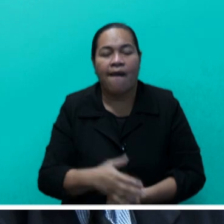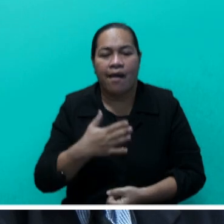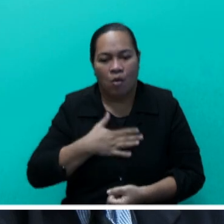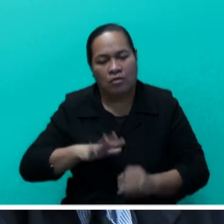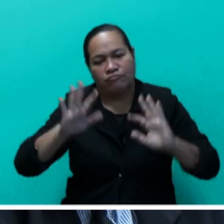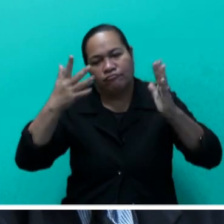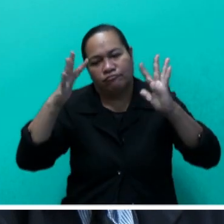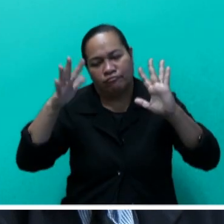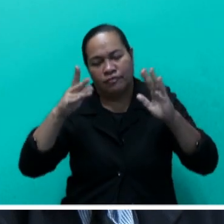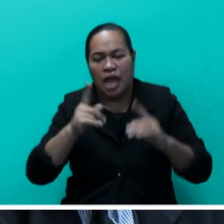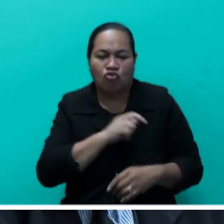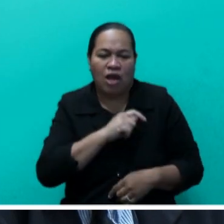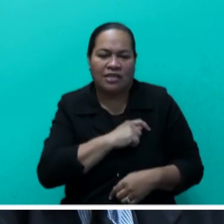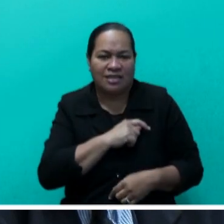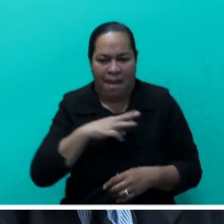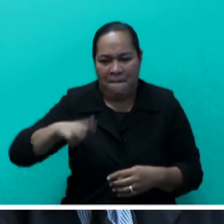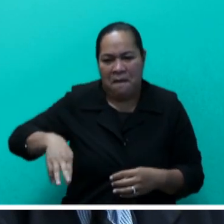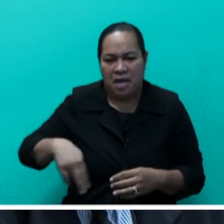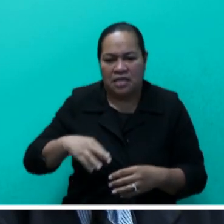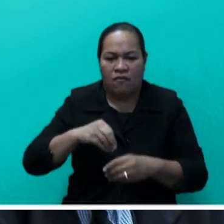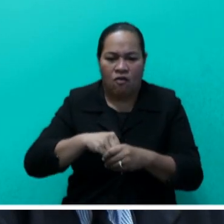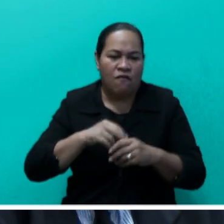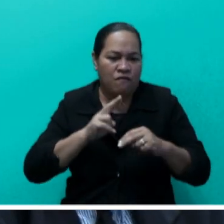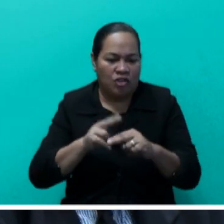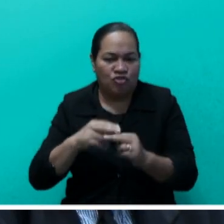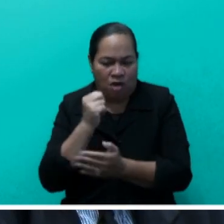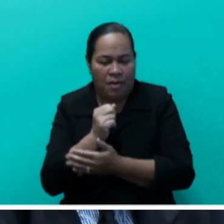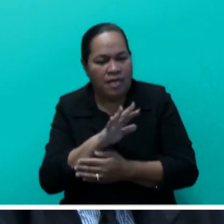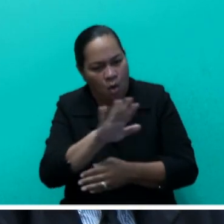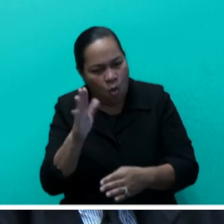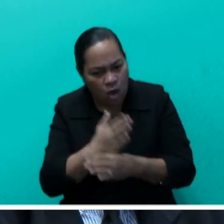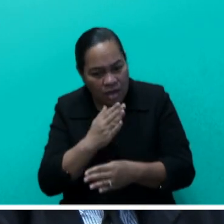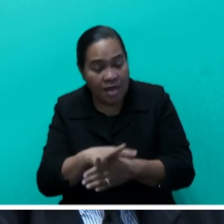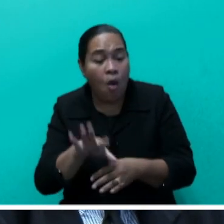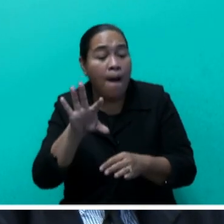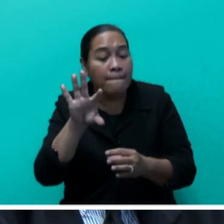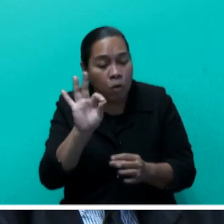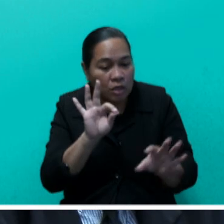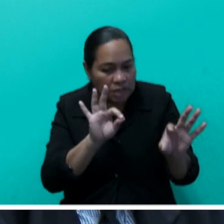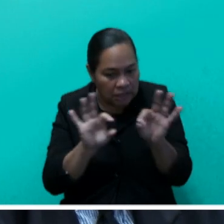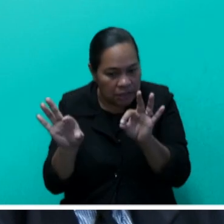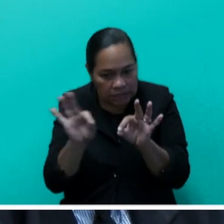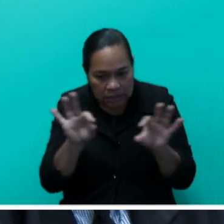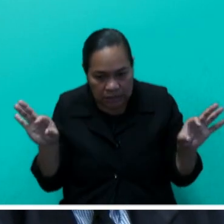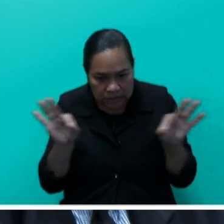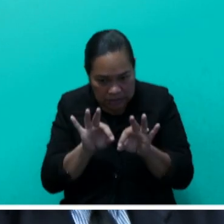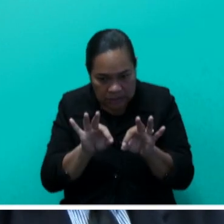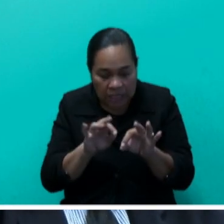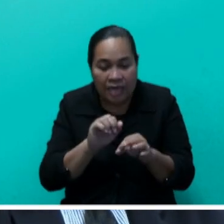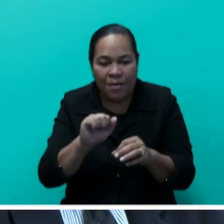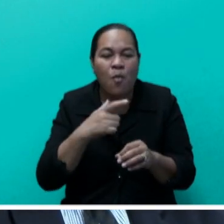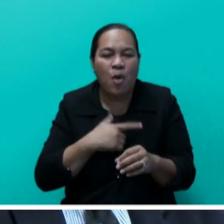the trustees of Fiji Rugby for the work they do. They were appointed to their business